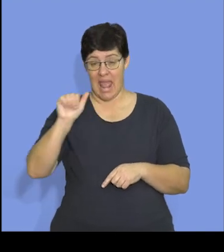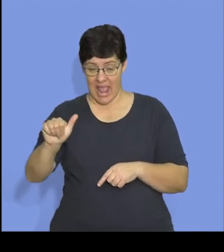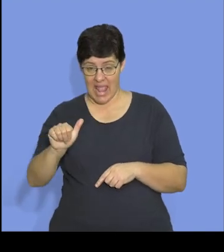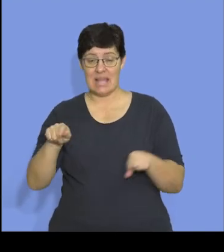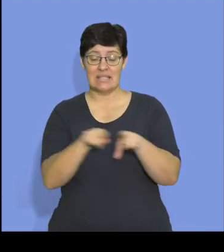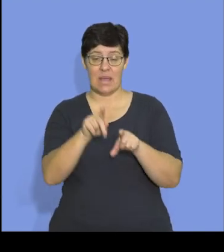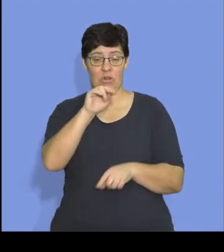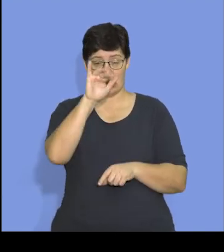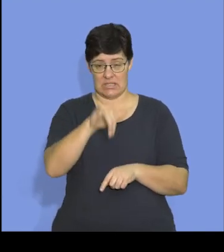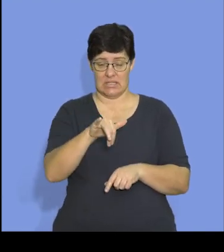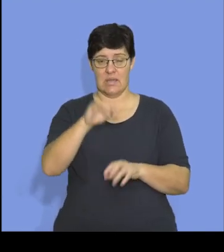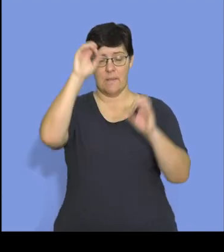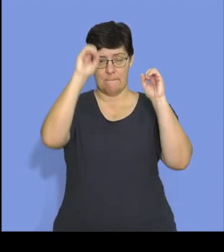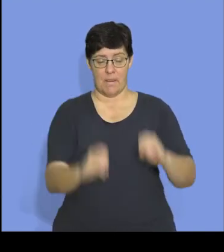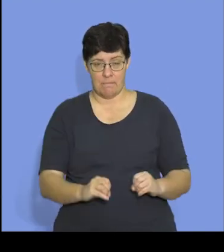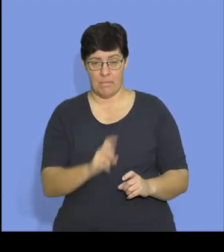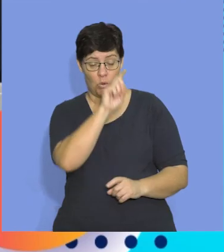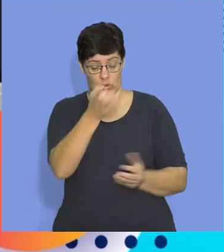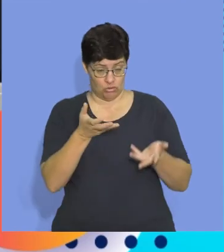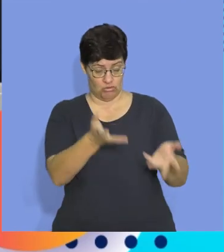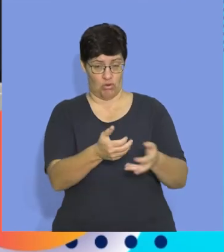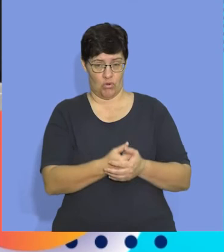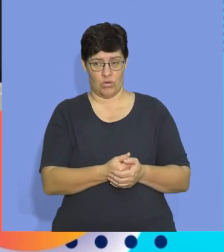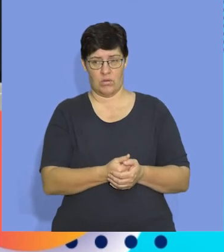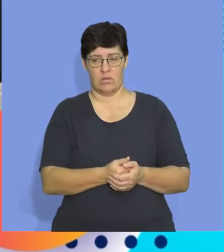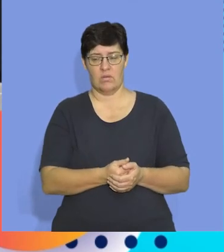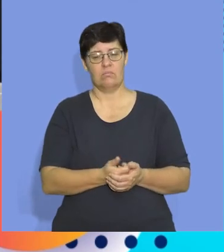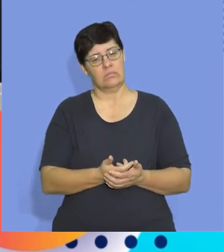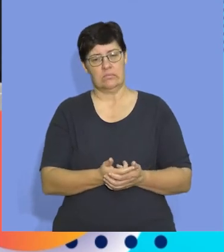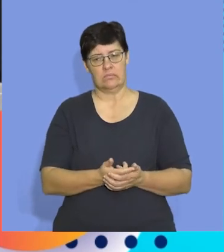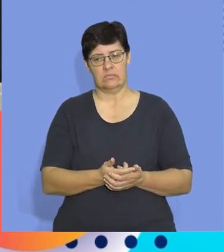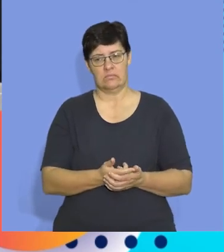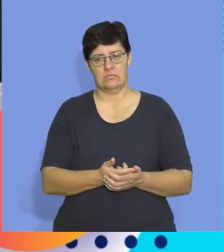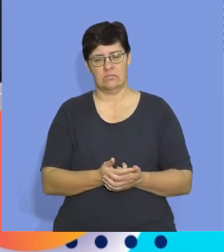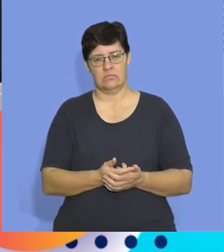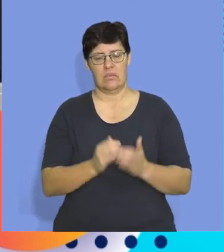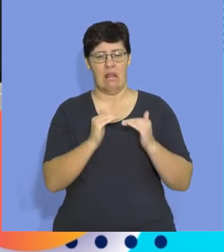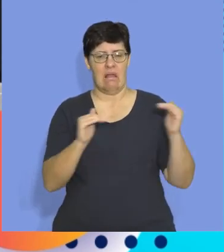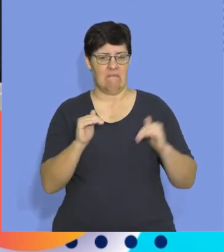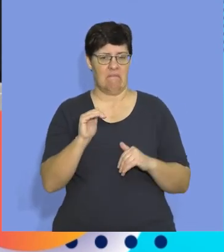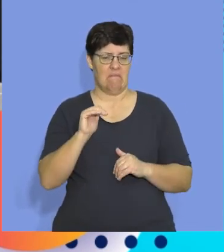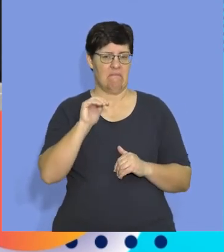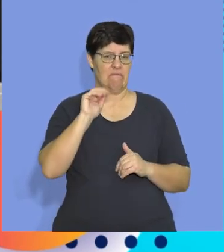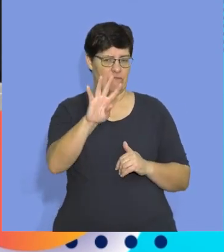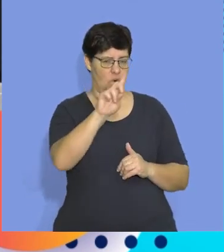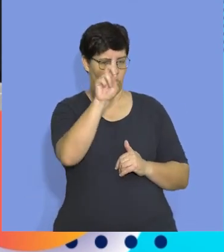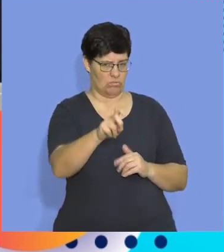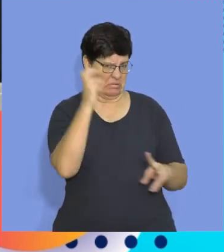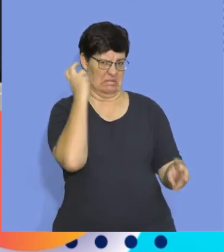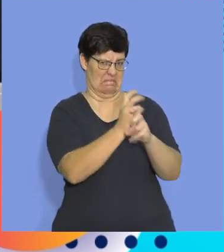this question, as it's given to you, becomes like a level 4 question. It's actually quite